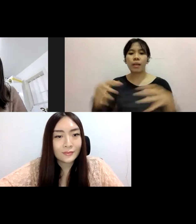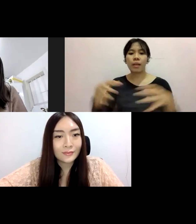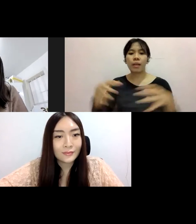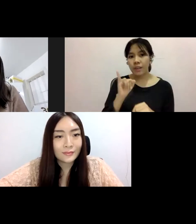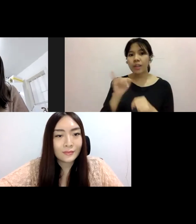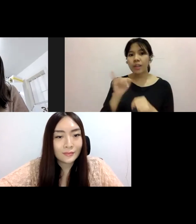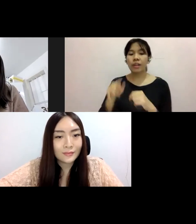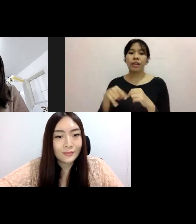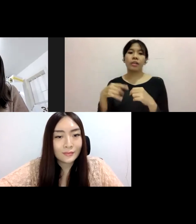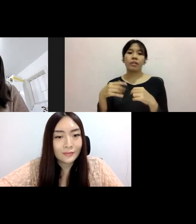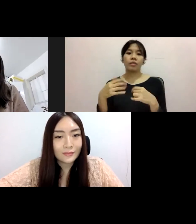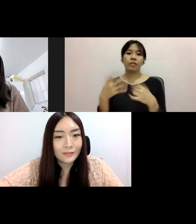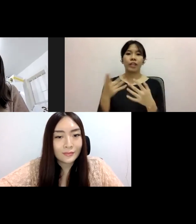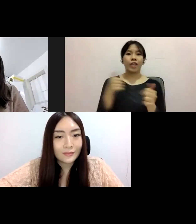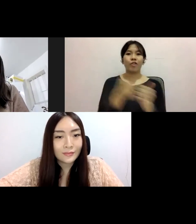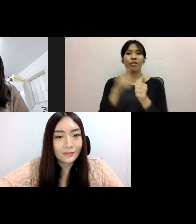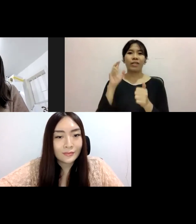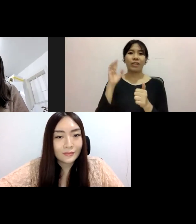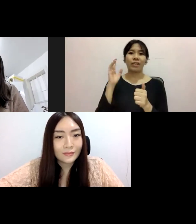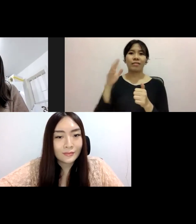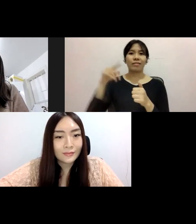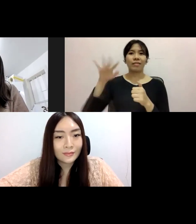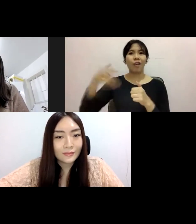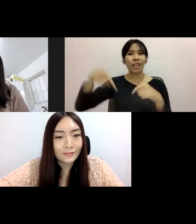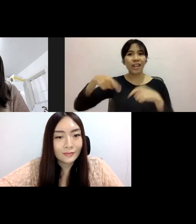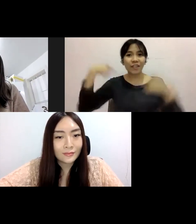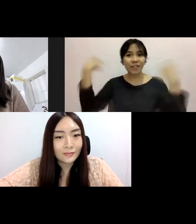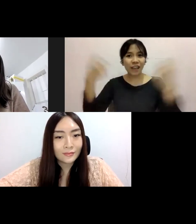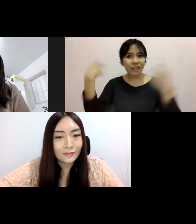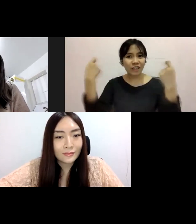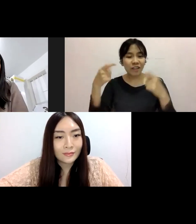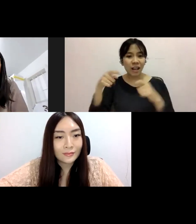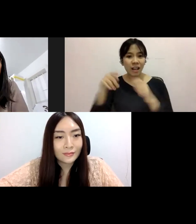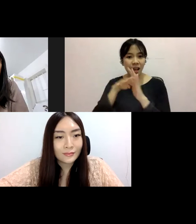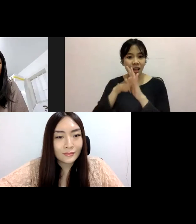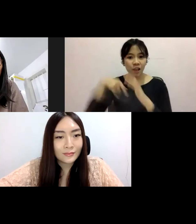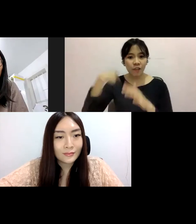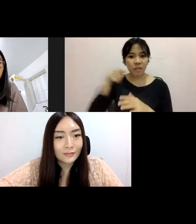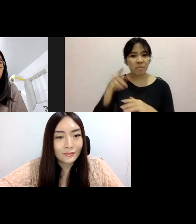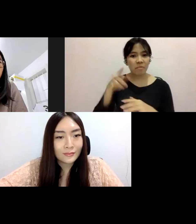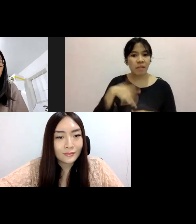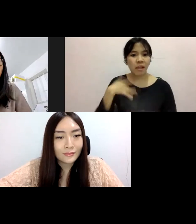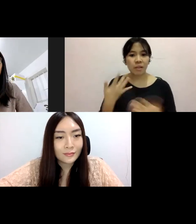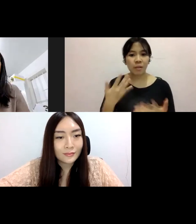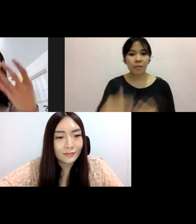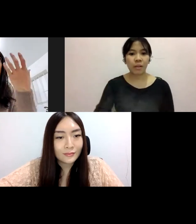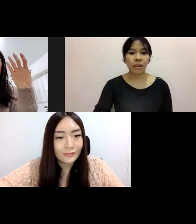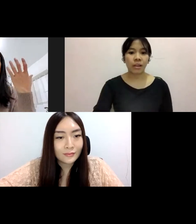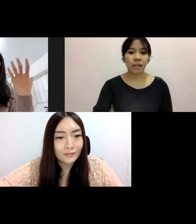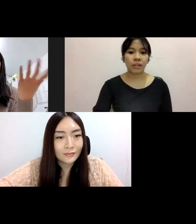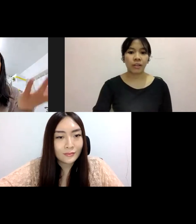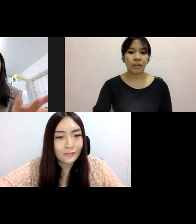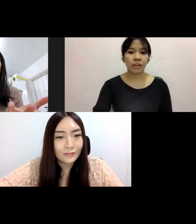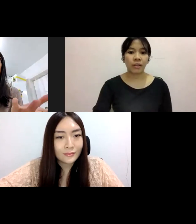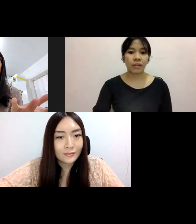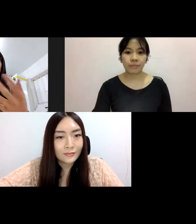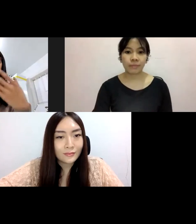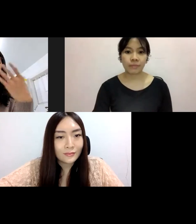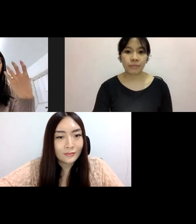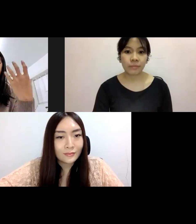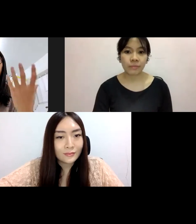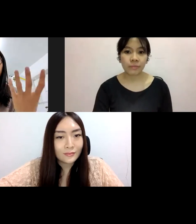film festival this year? Maybe Hao Zhou can go first. Yeah, sure. Well, first of all, it was